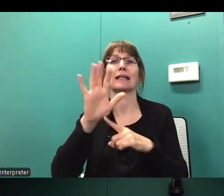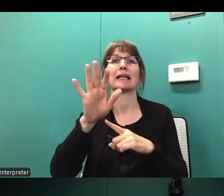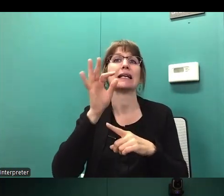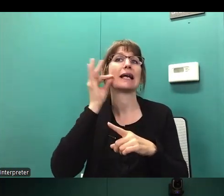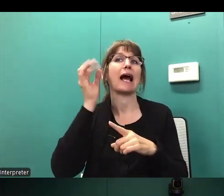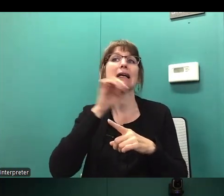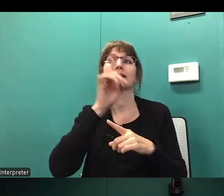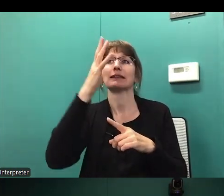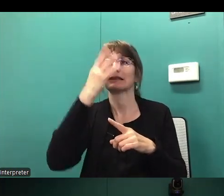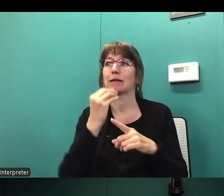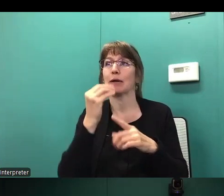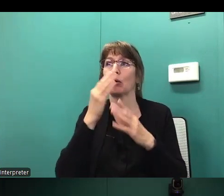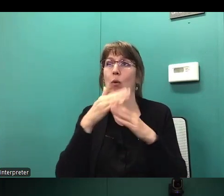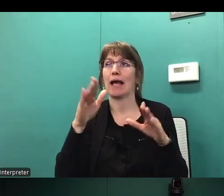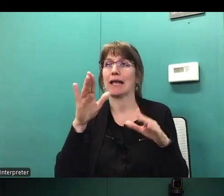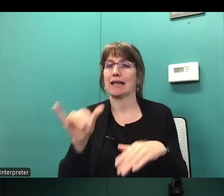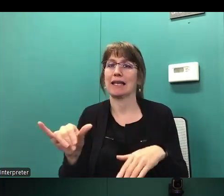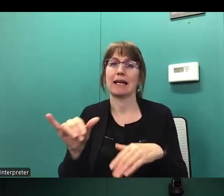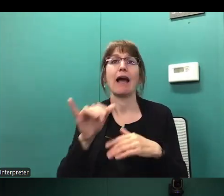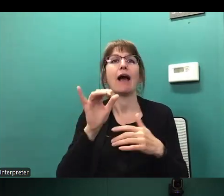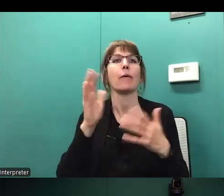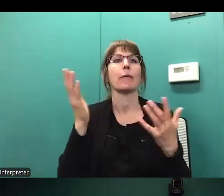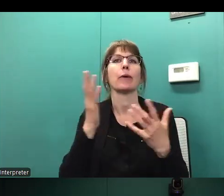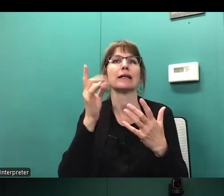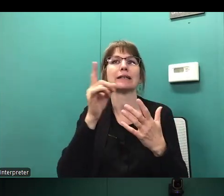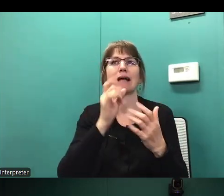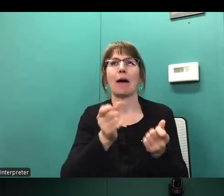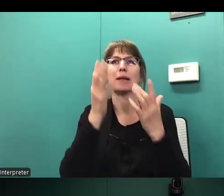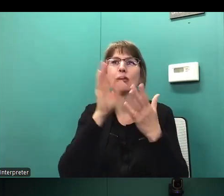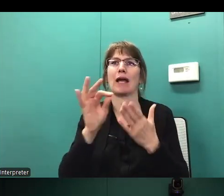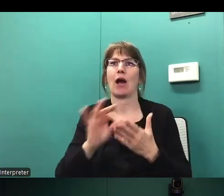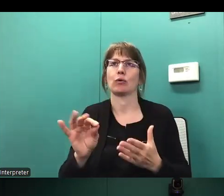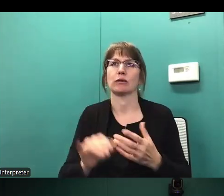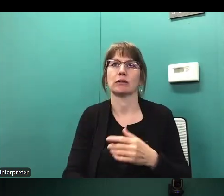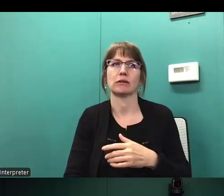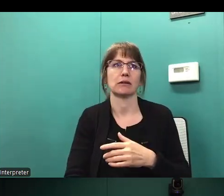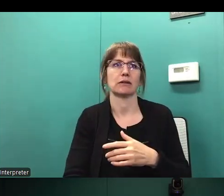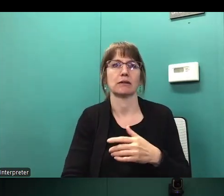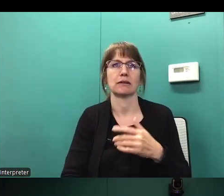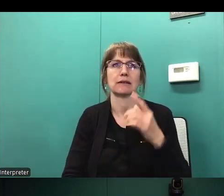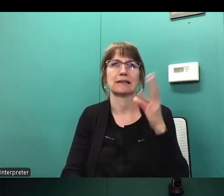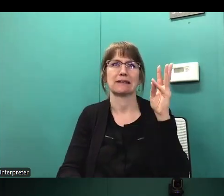is sleeping quietly. Who wants to tell me how many there are in this one? 6,